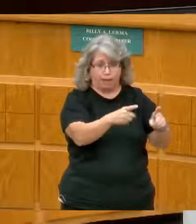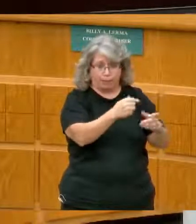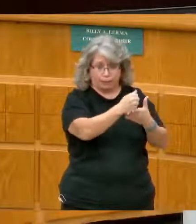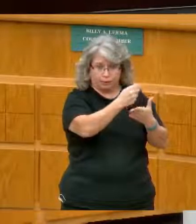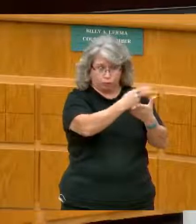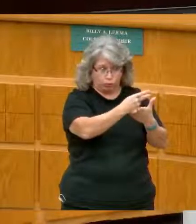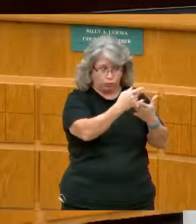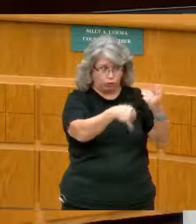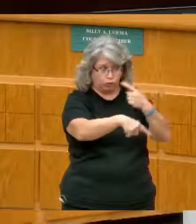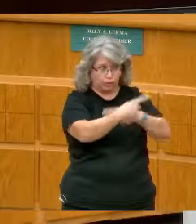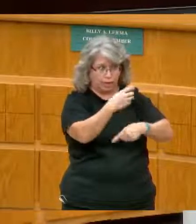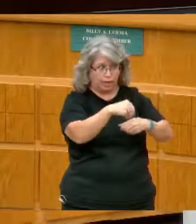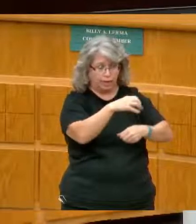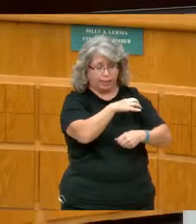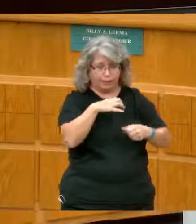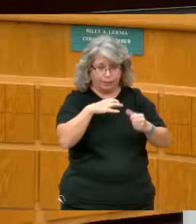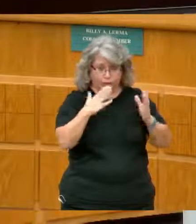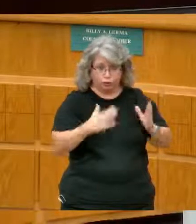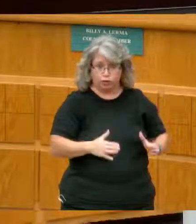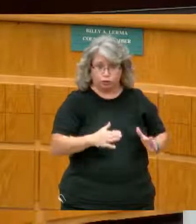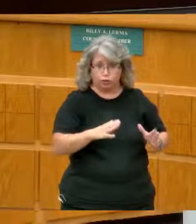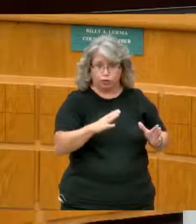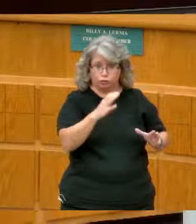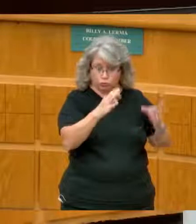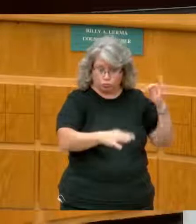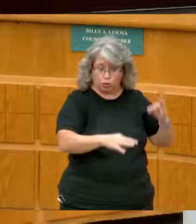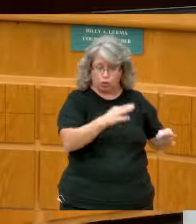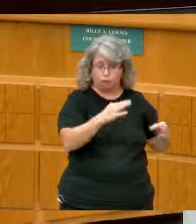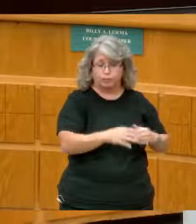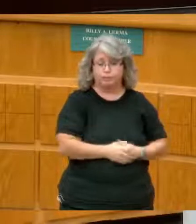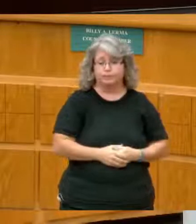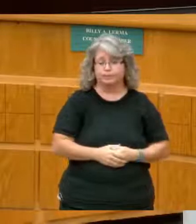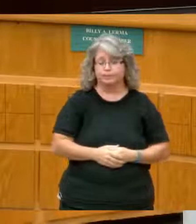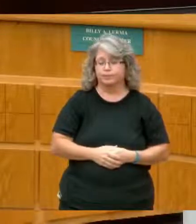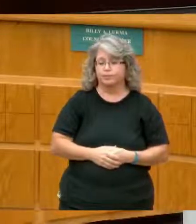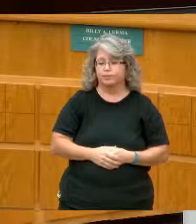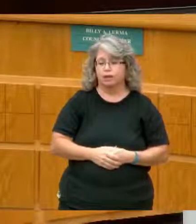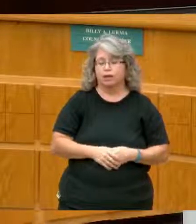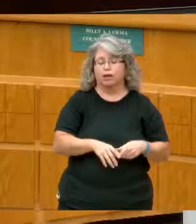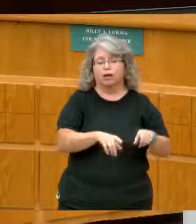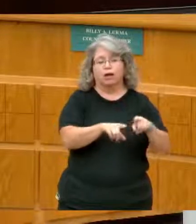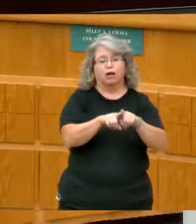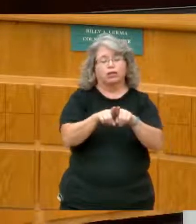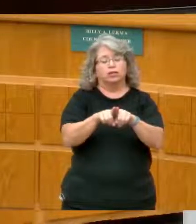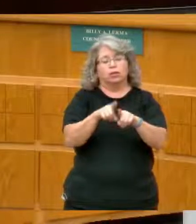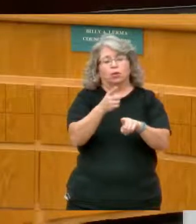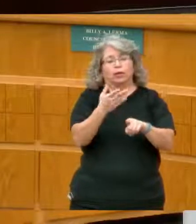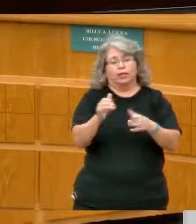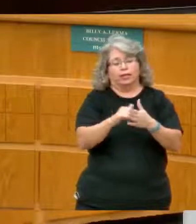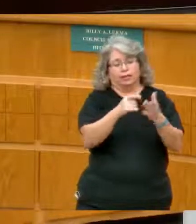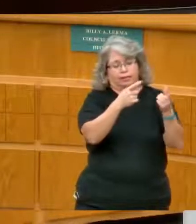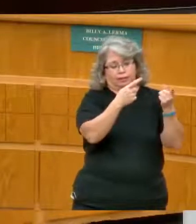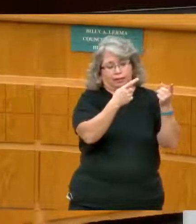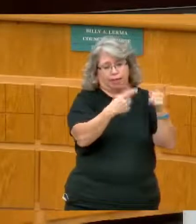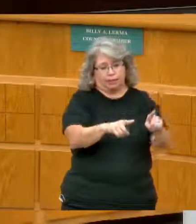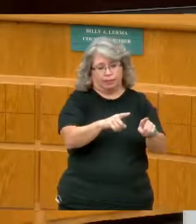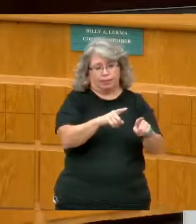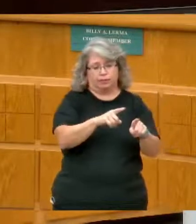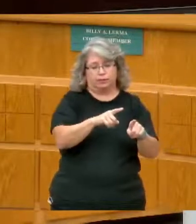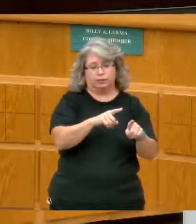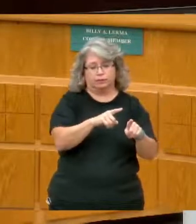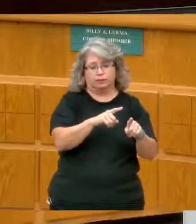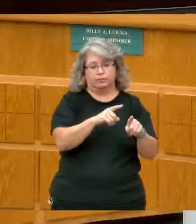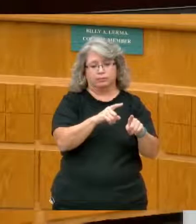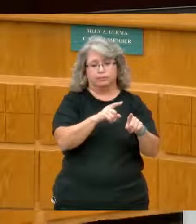Finally, I would also say that at the very end, and it kind of came out of executive session and was just sort of hitting the